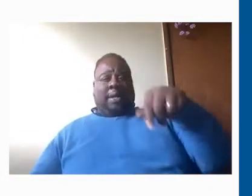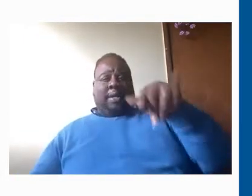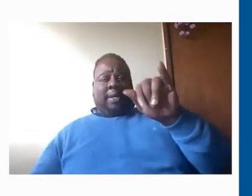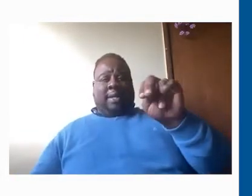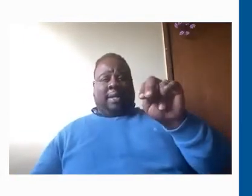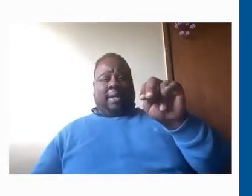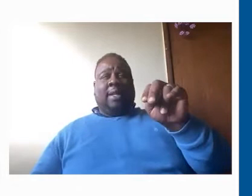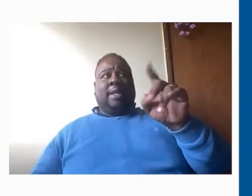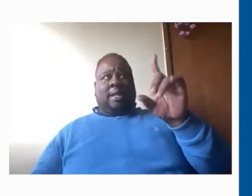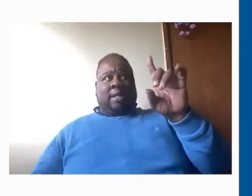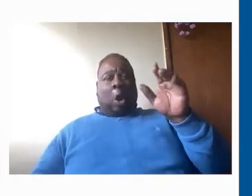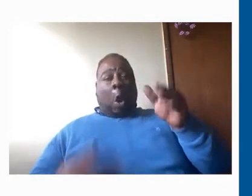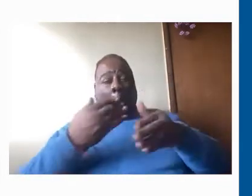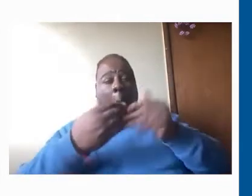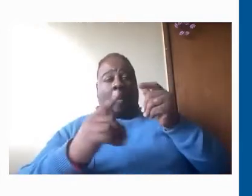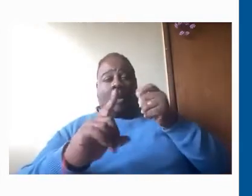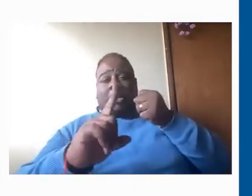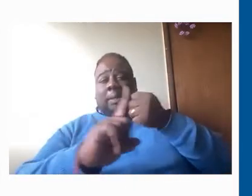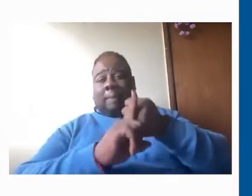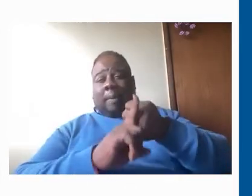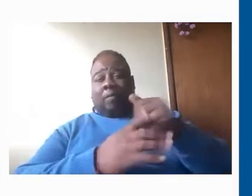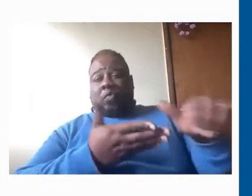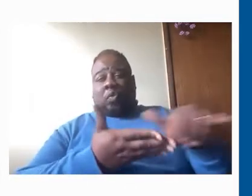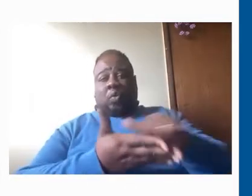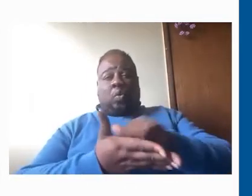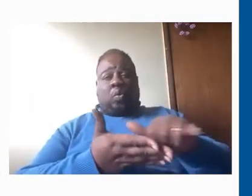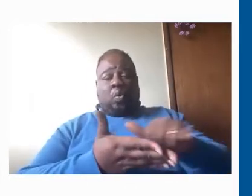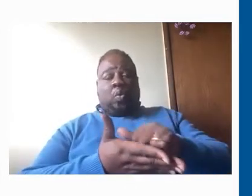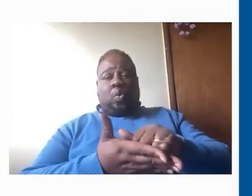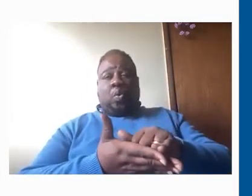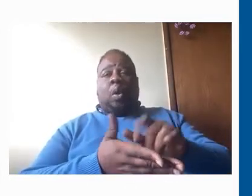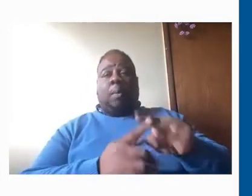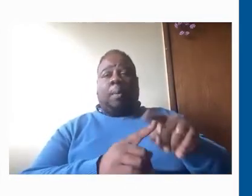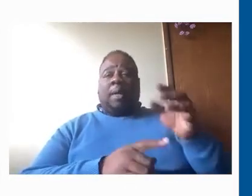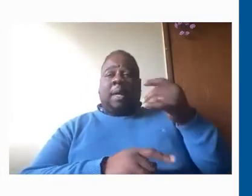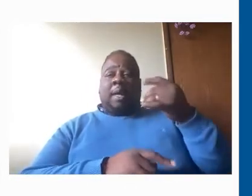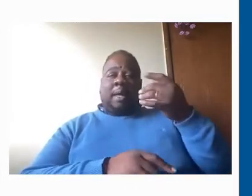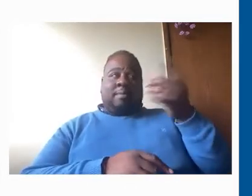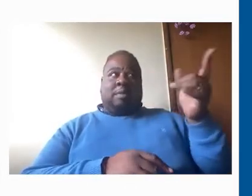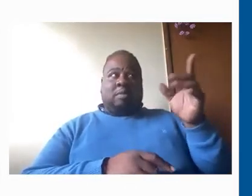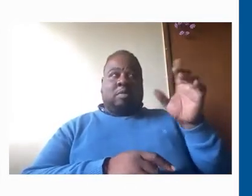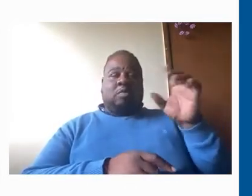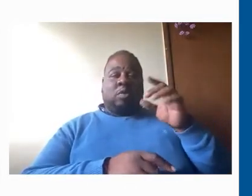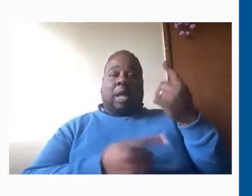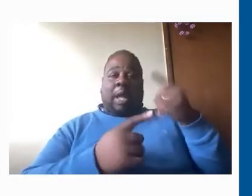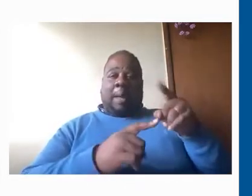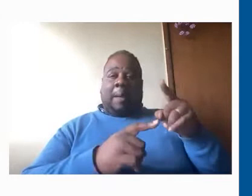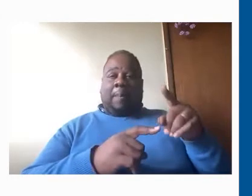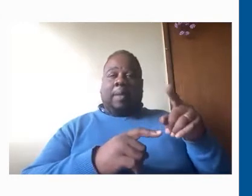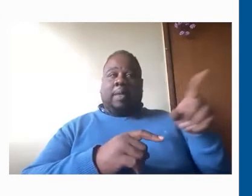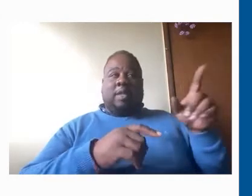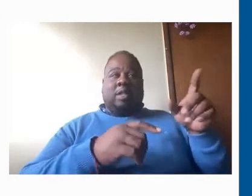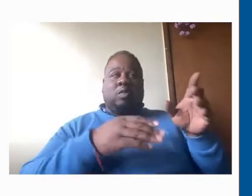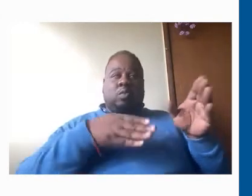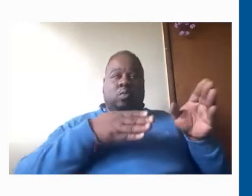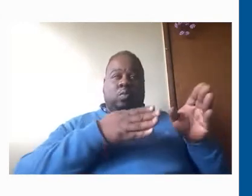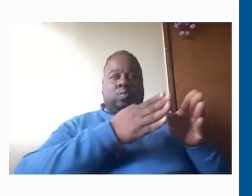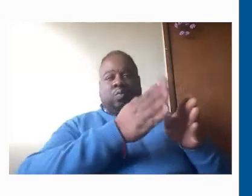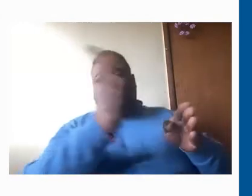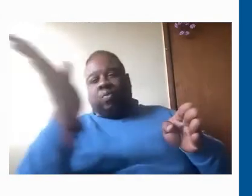actual hurricanes, coastal storms, were in October. So again, the city is going to mostly be vulnerable from August to